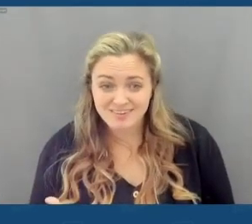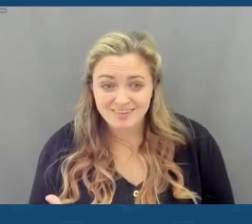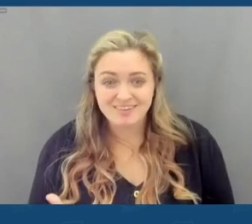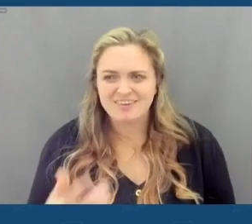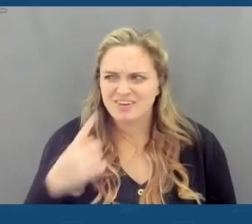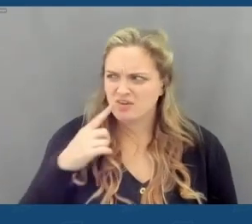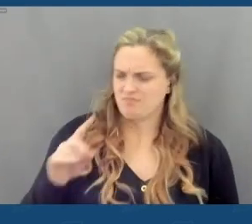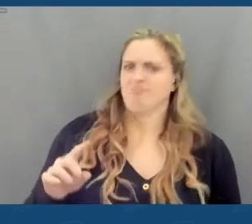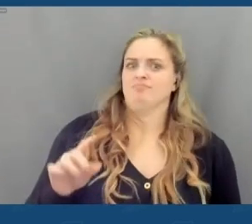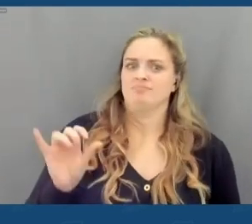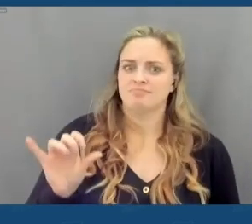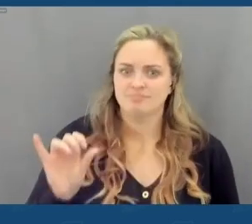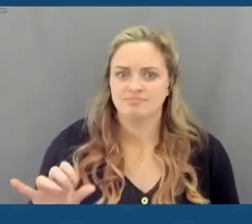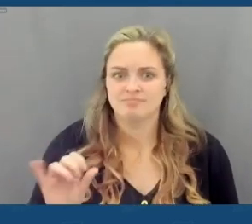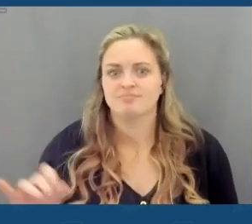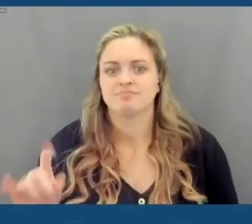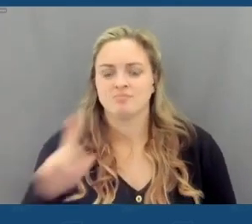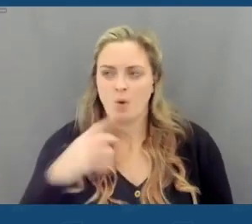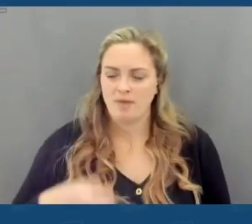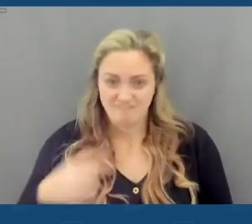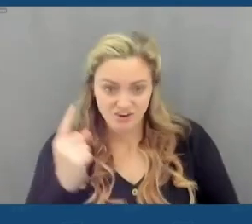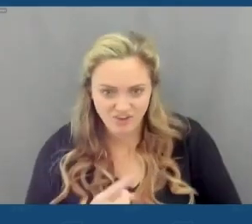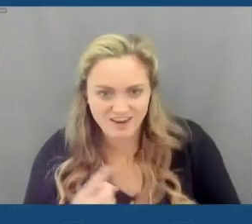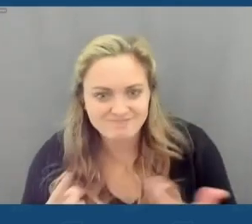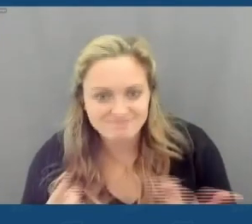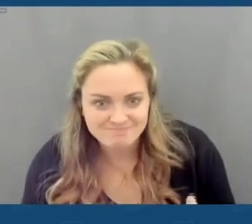door. Ed's going to be able to benefit from that, right?